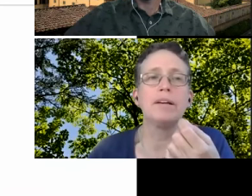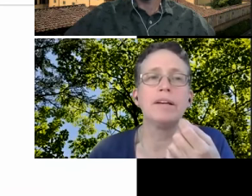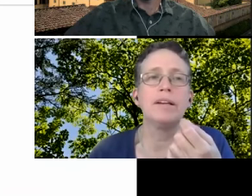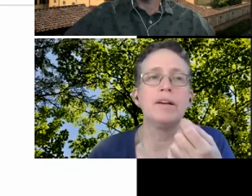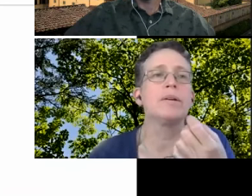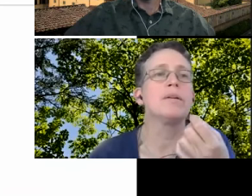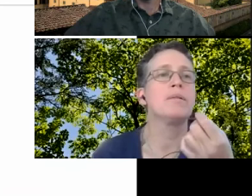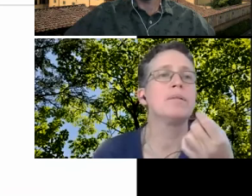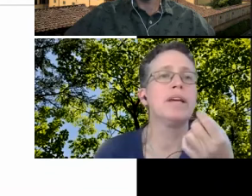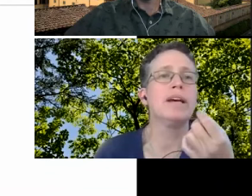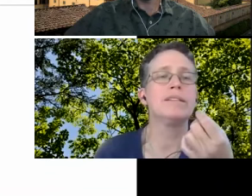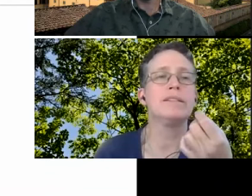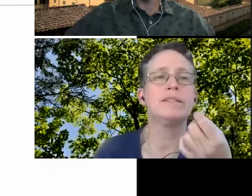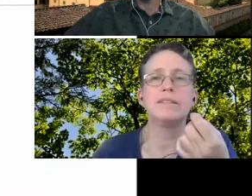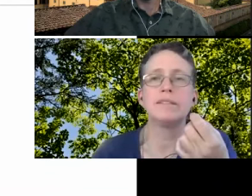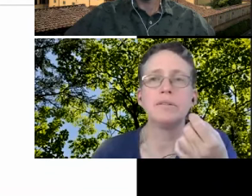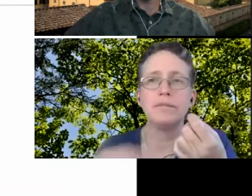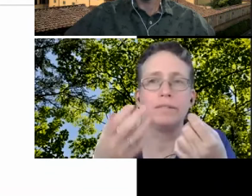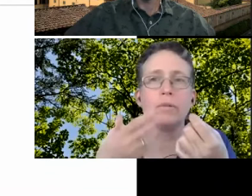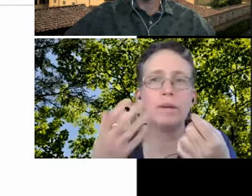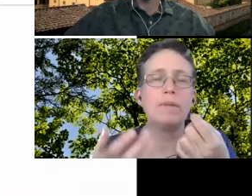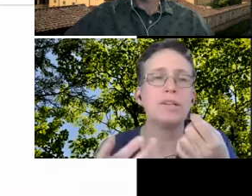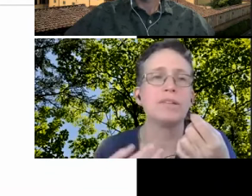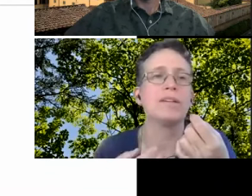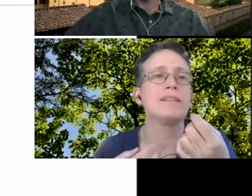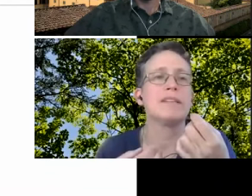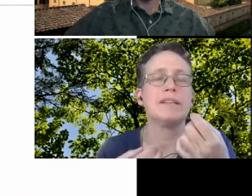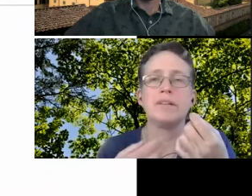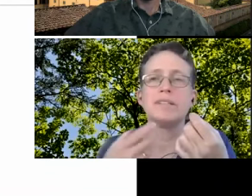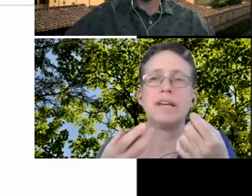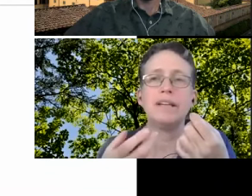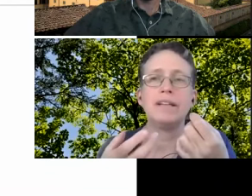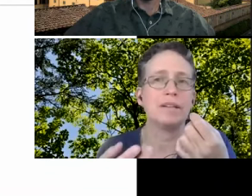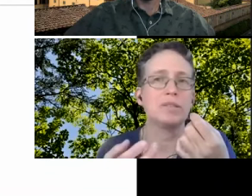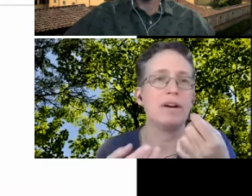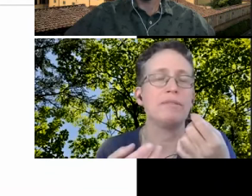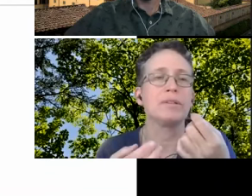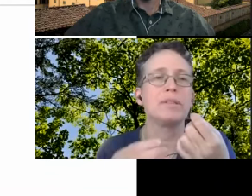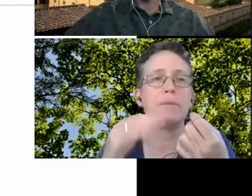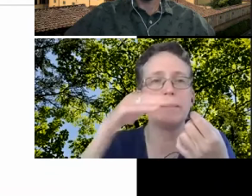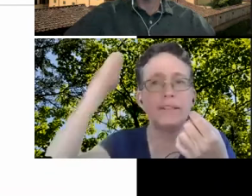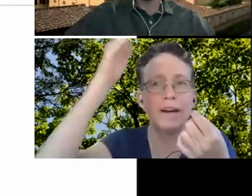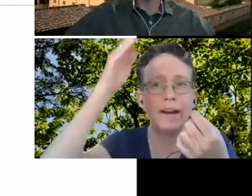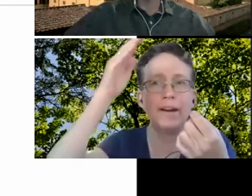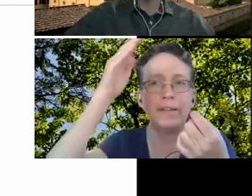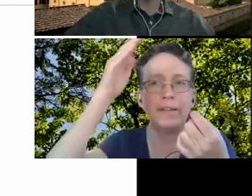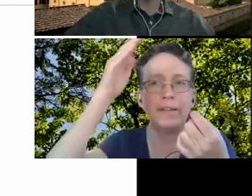where, looking at sort of one measure of nest success here is daily nest survival. So basically the higher that bar is,